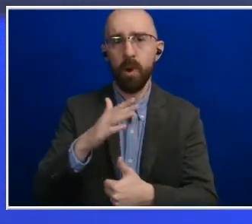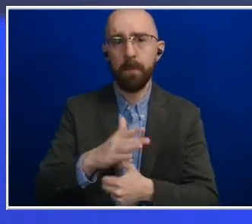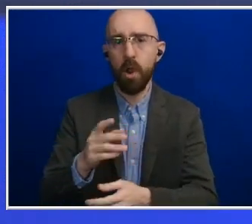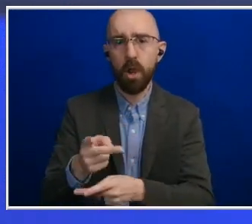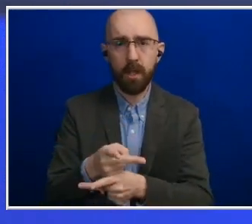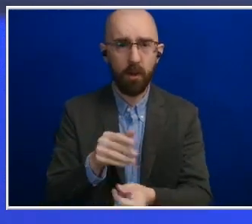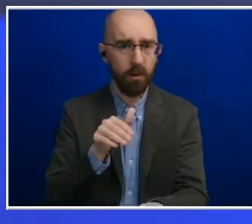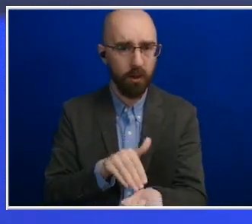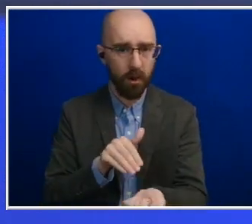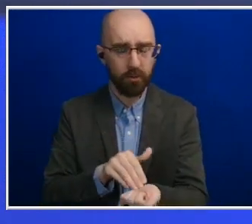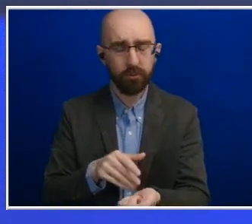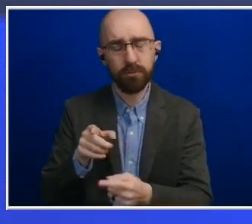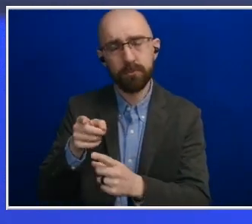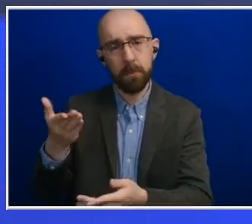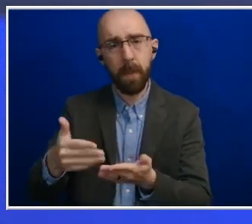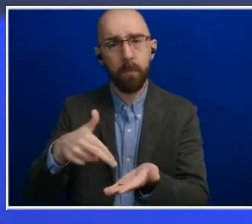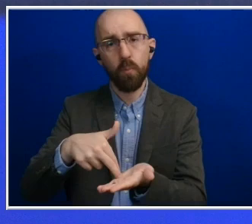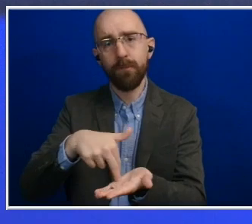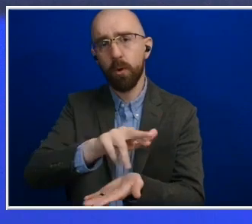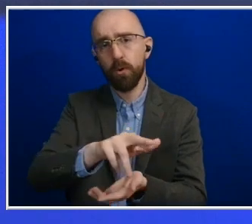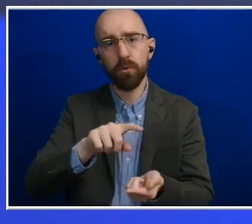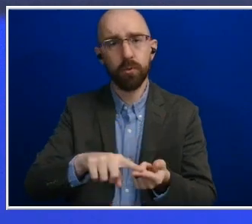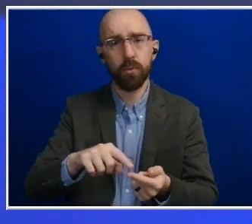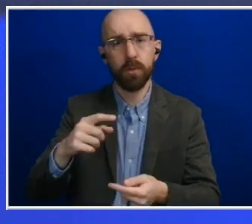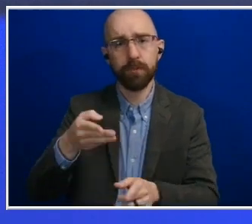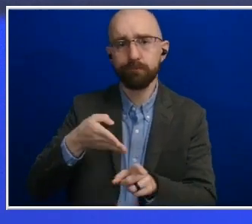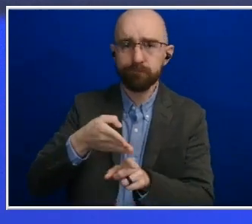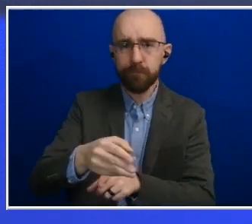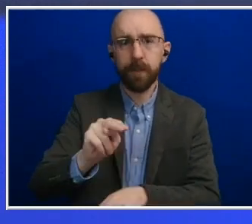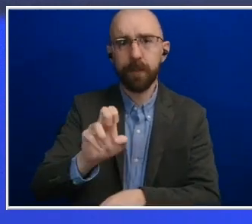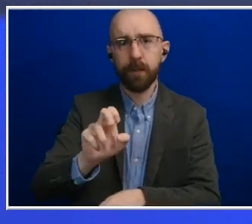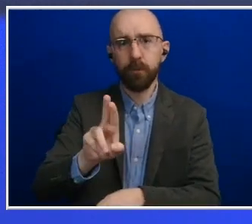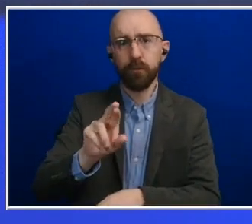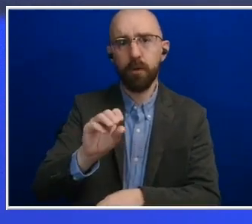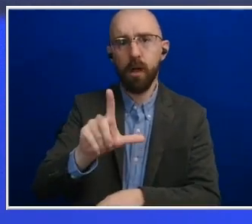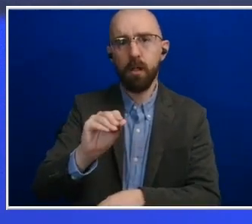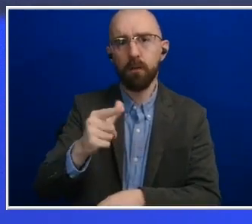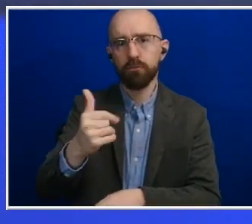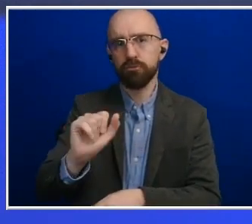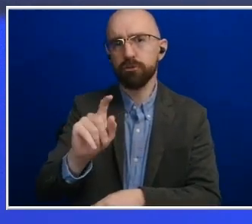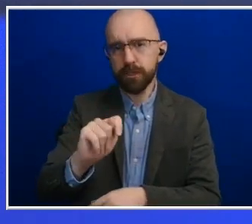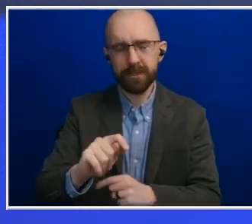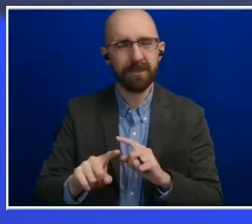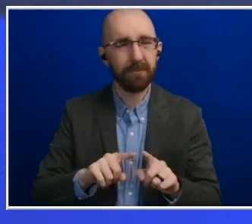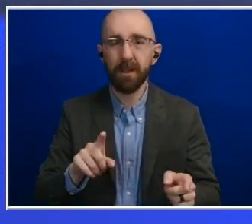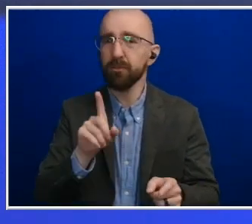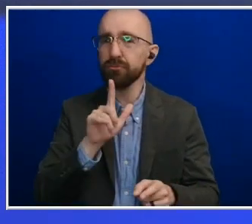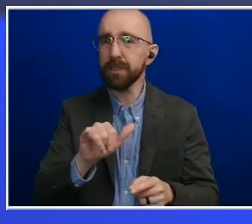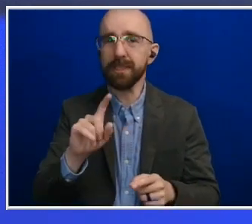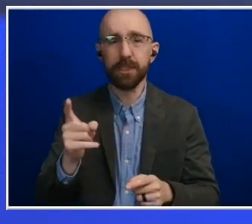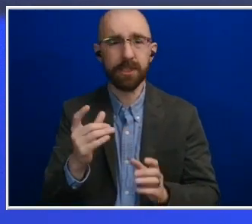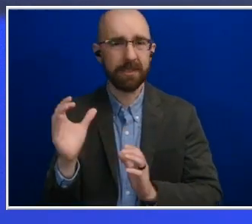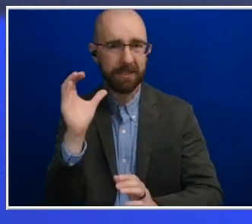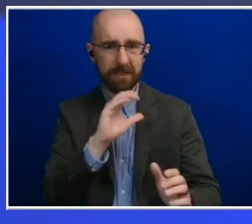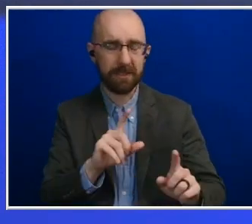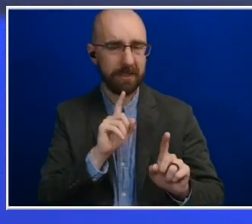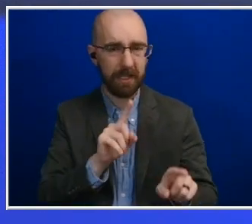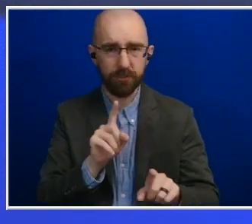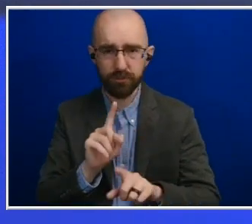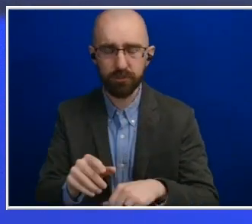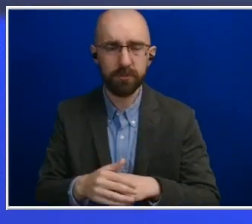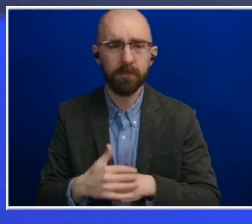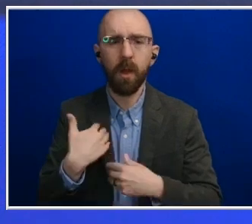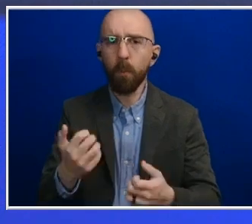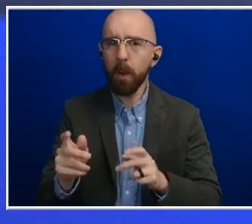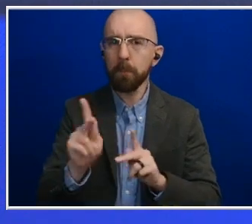refer you, to a neurologist. But ultimately, just keep seeking answers. I want people to understand that